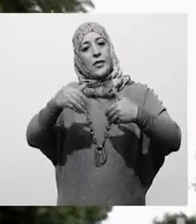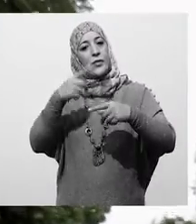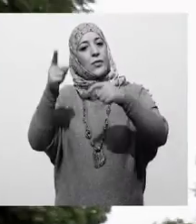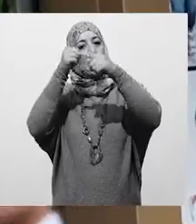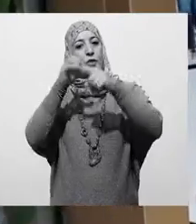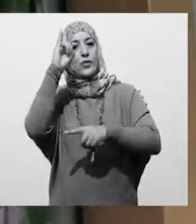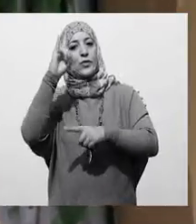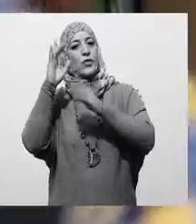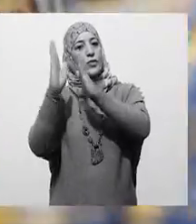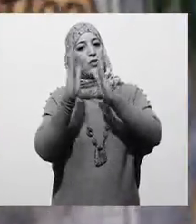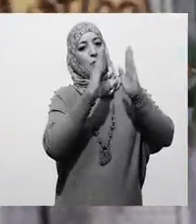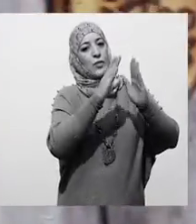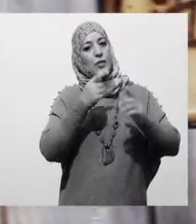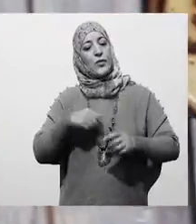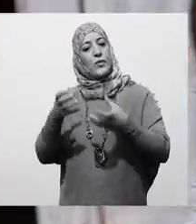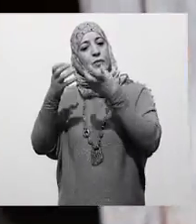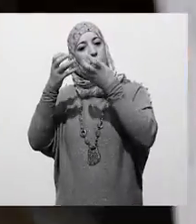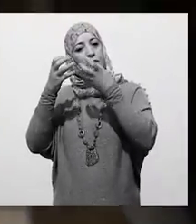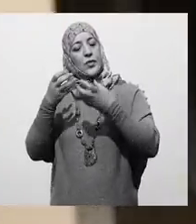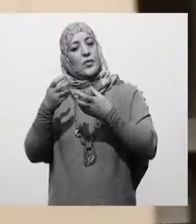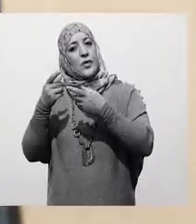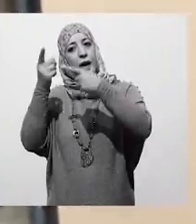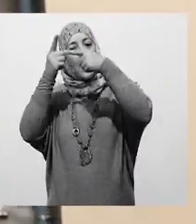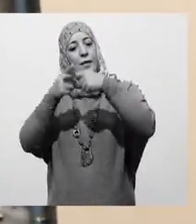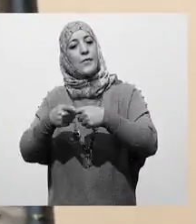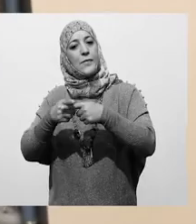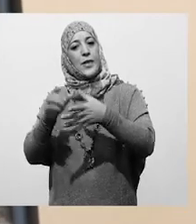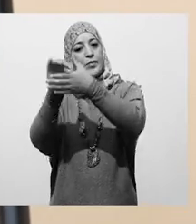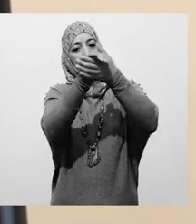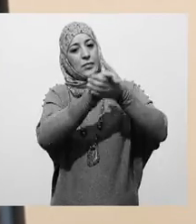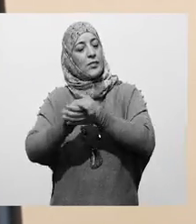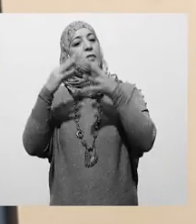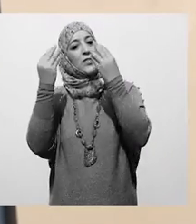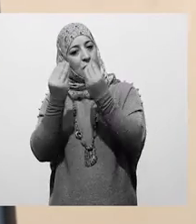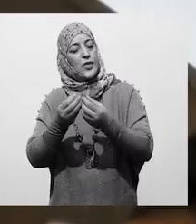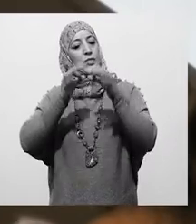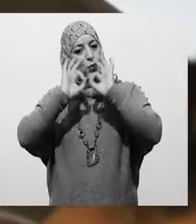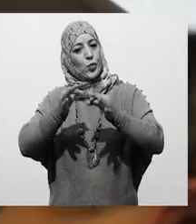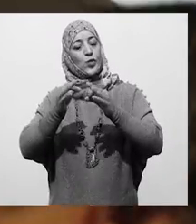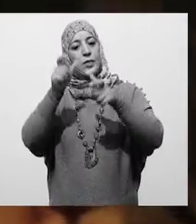Also, the hospitals, our friends. We have also of people in handicap.